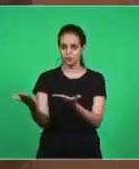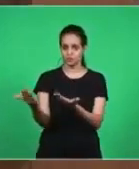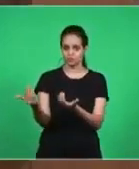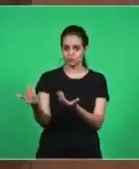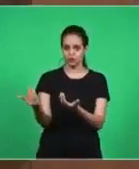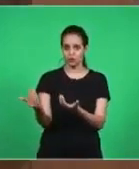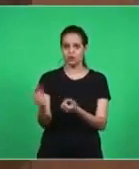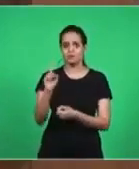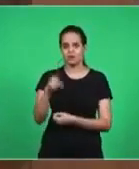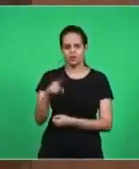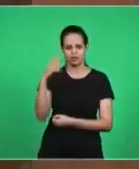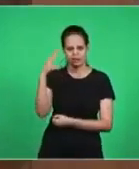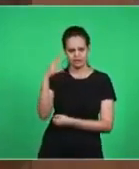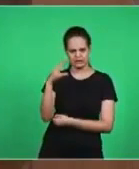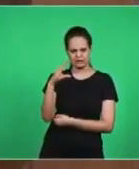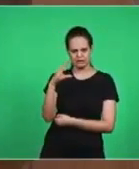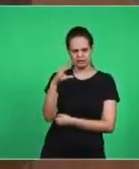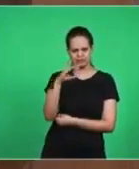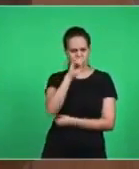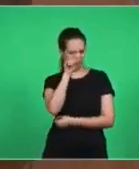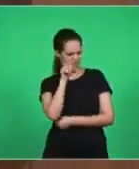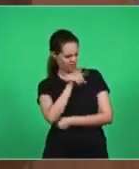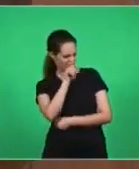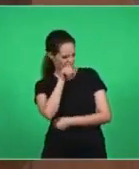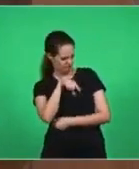Oh, this brother is from Cariacica. Is it?